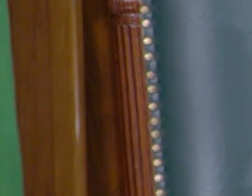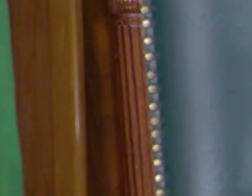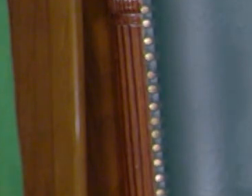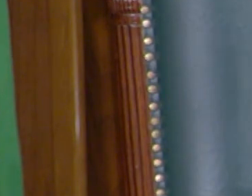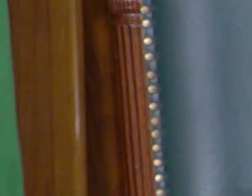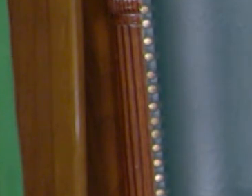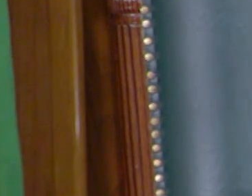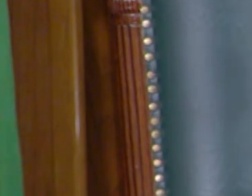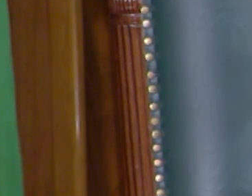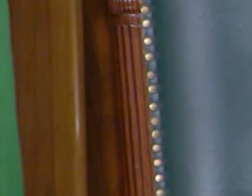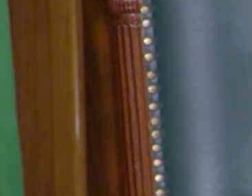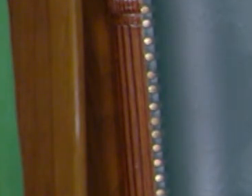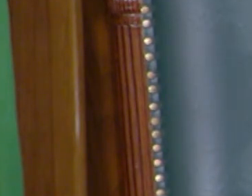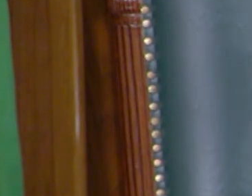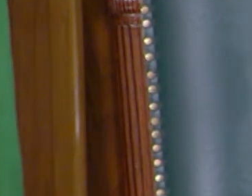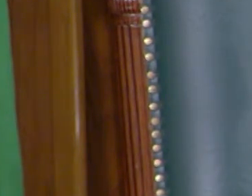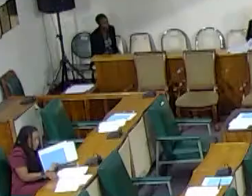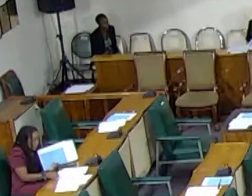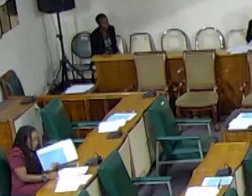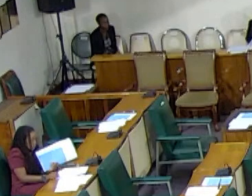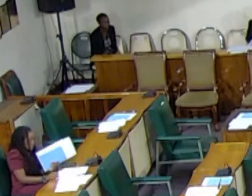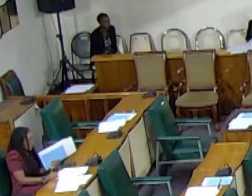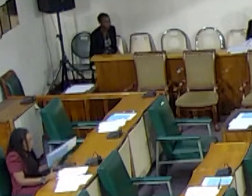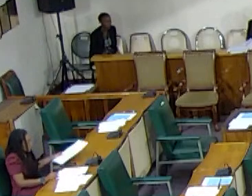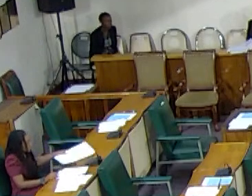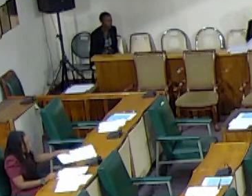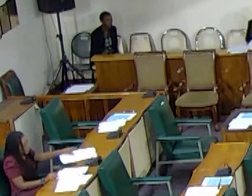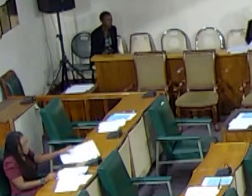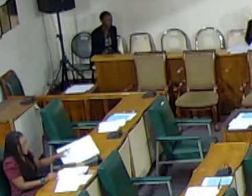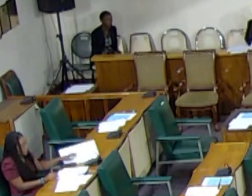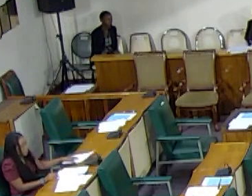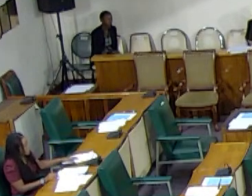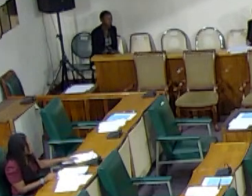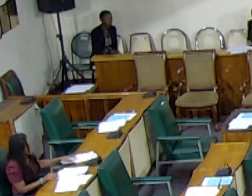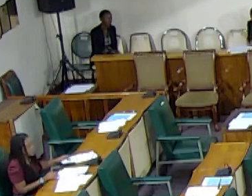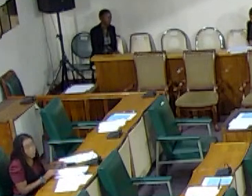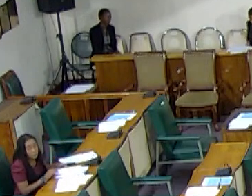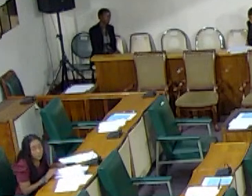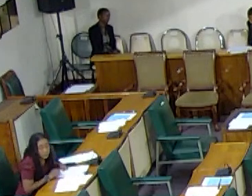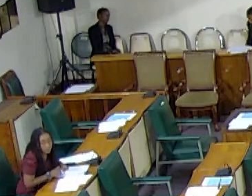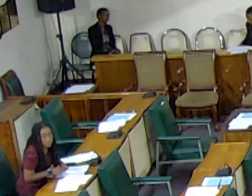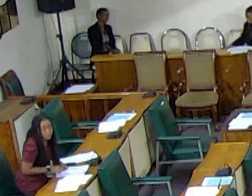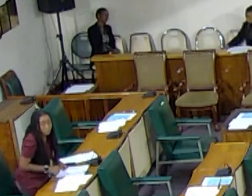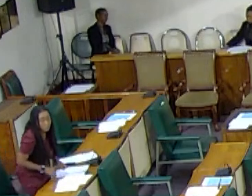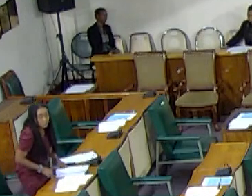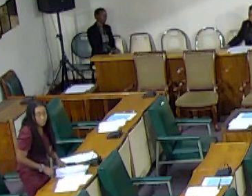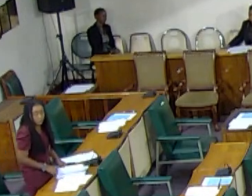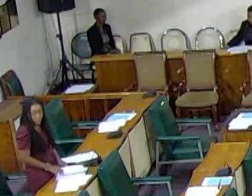Those against? The ayes have it. This Honorable House now stands adjourned.